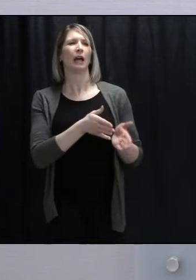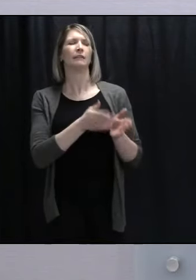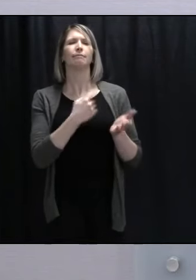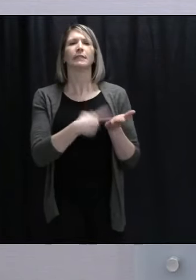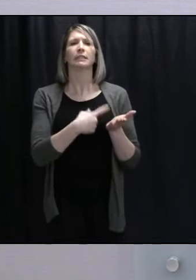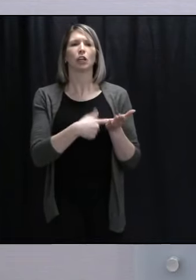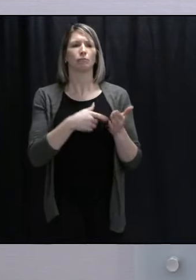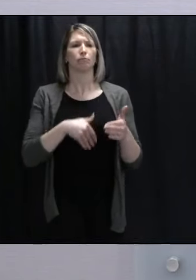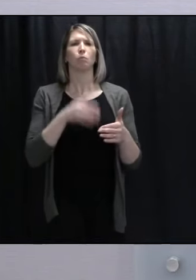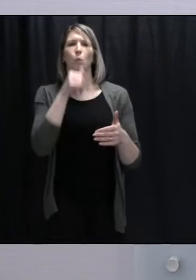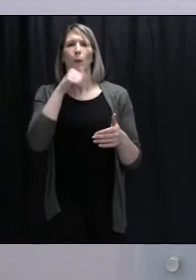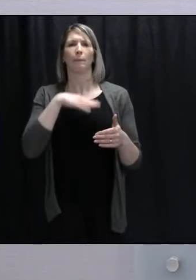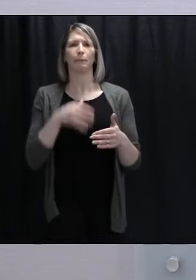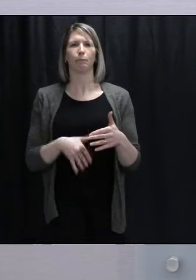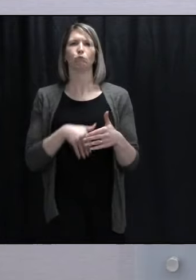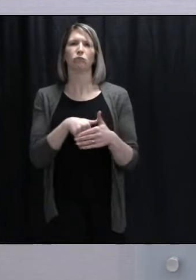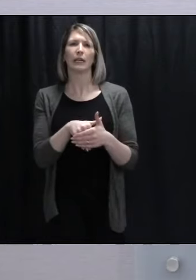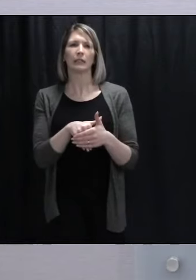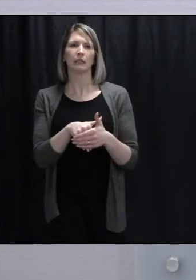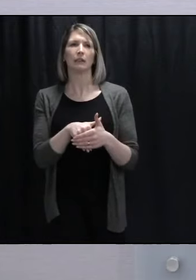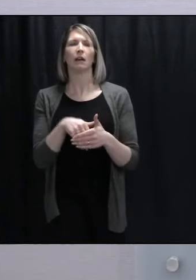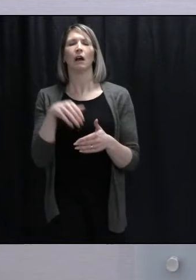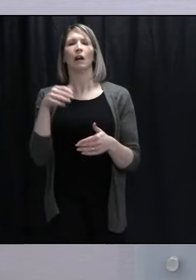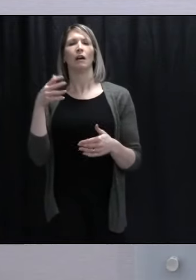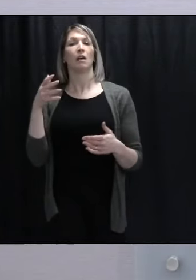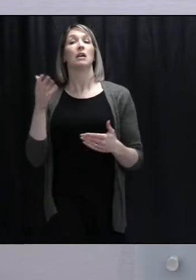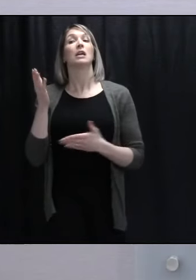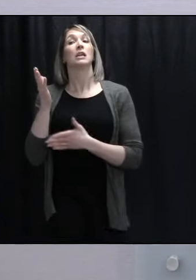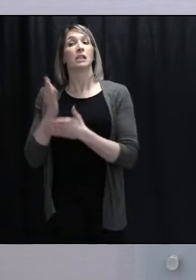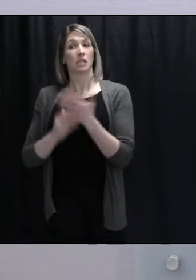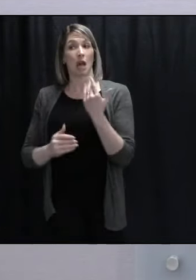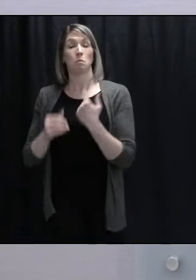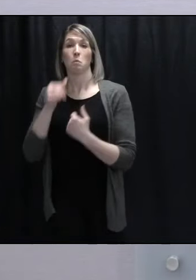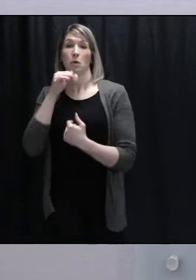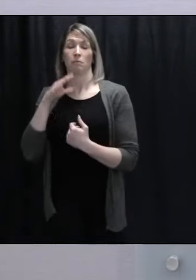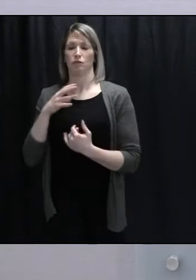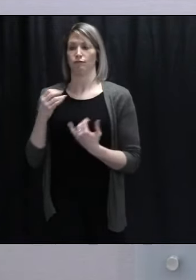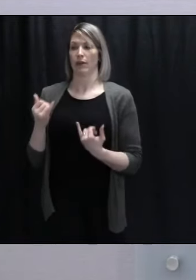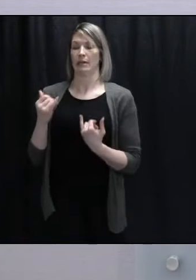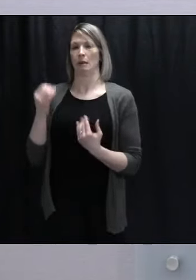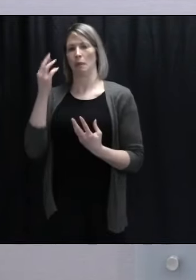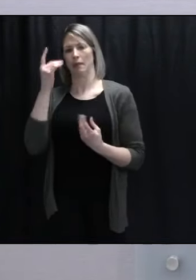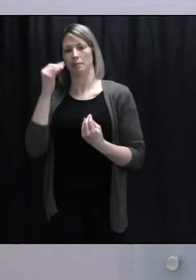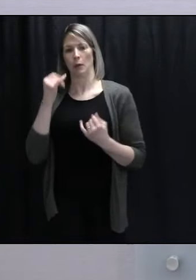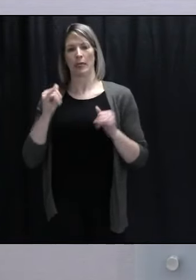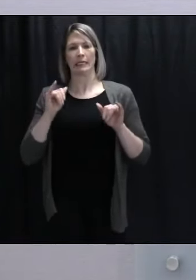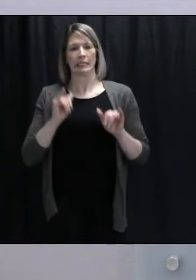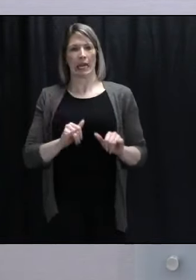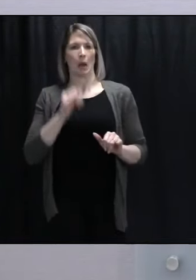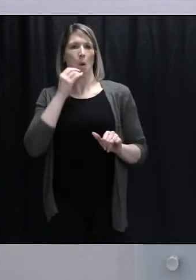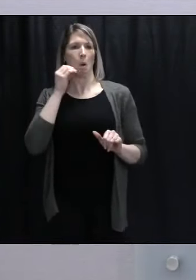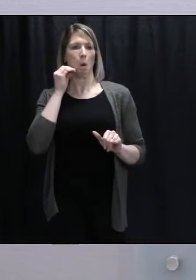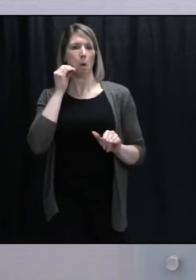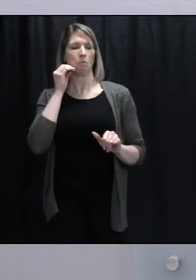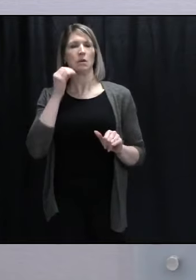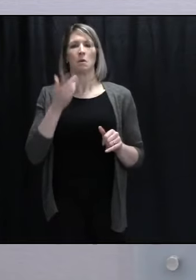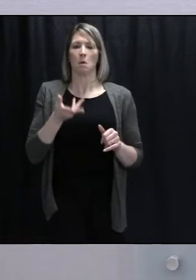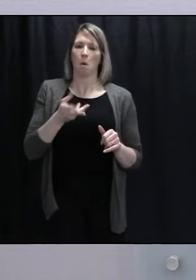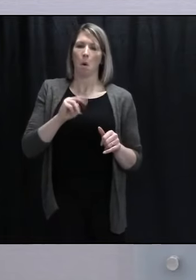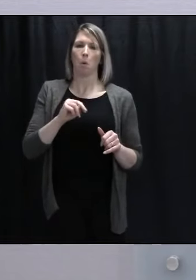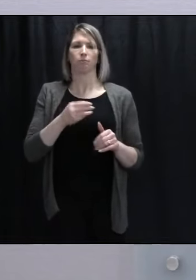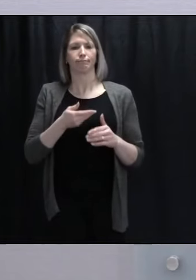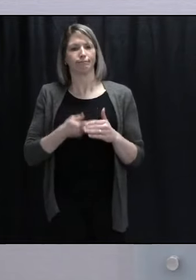many mothers are saying to her that they're seriously considering doing home births that are unattended. What's your advice